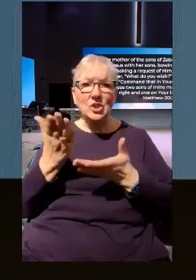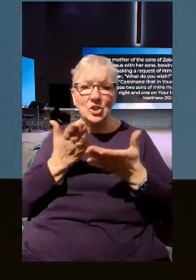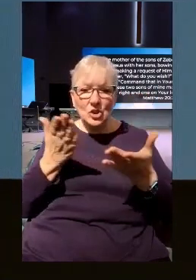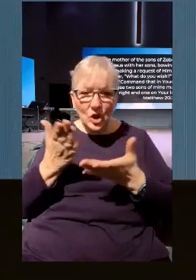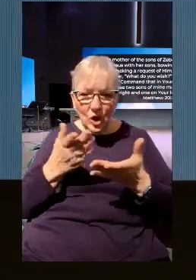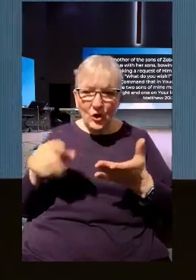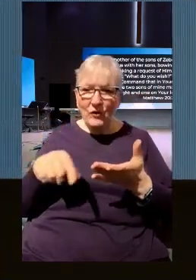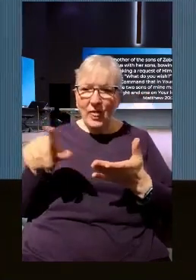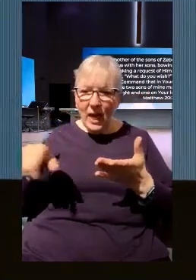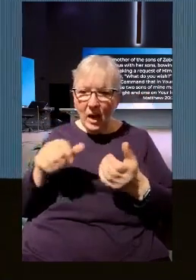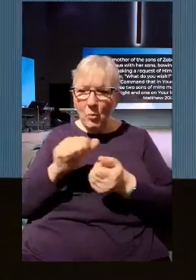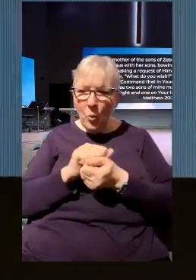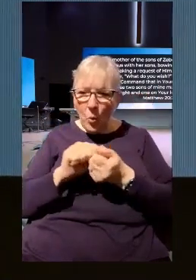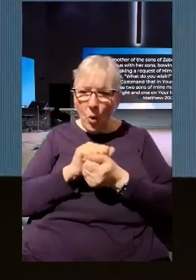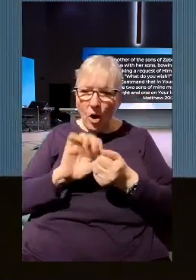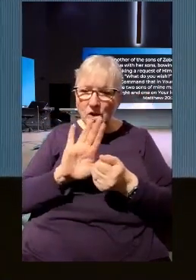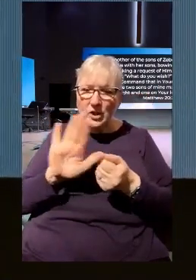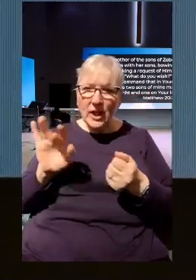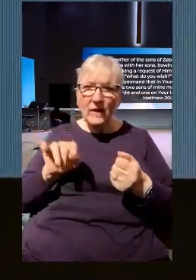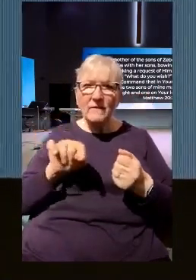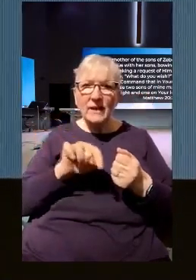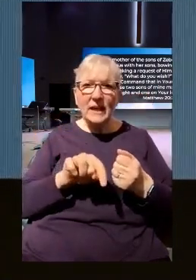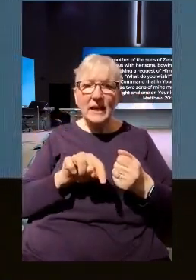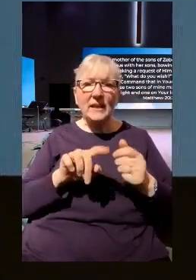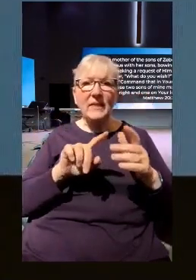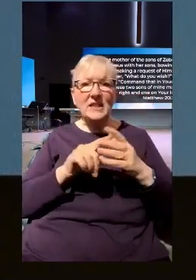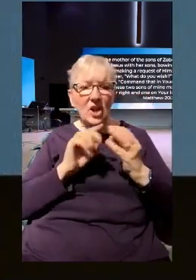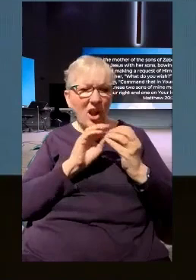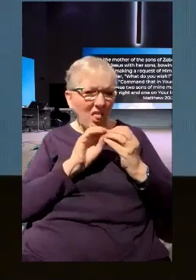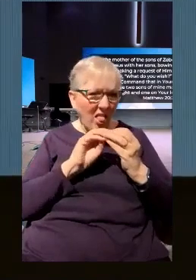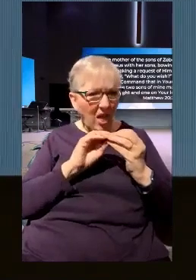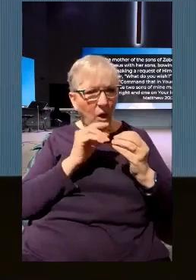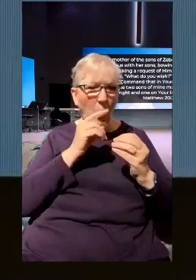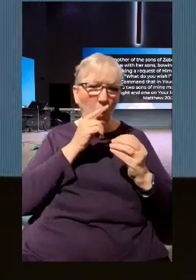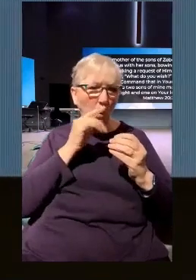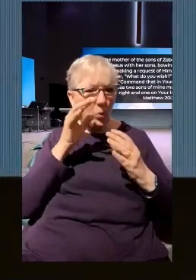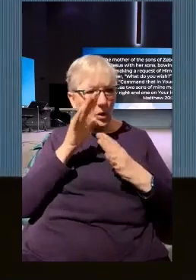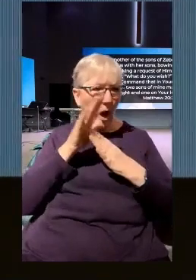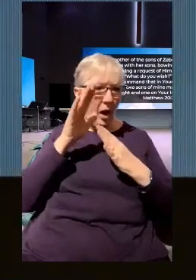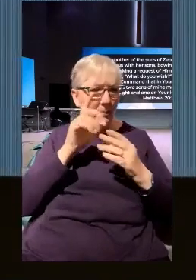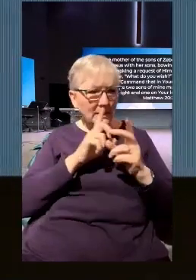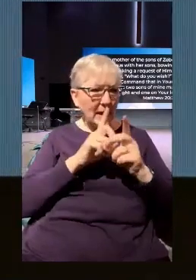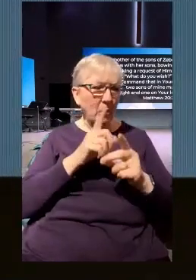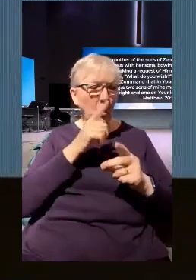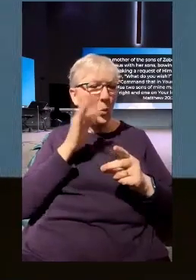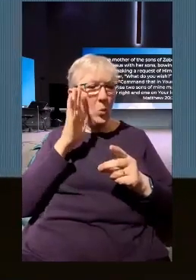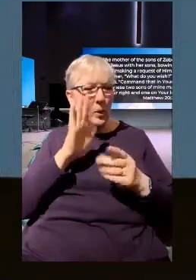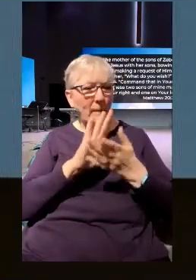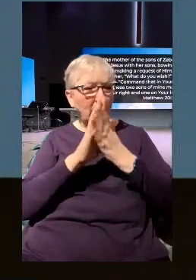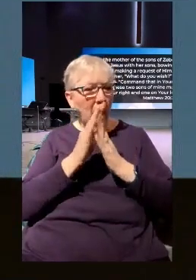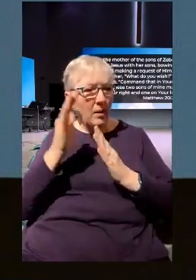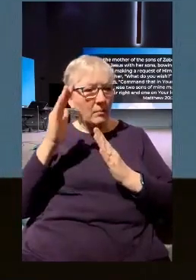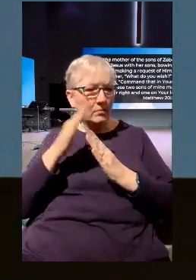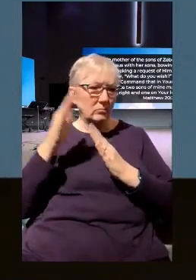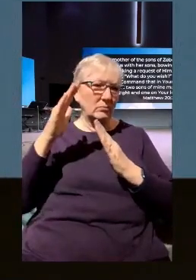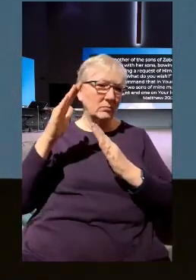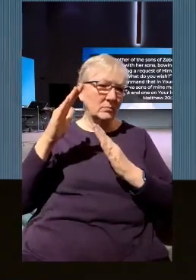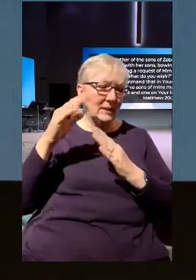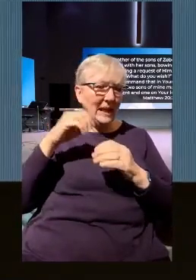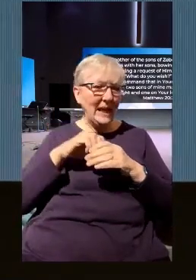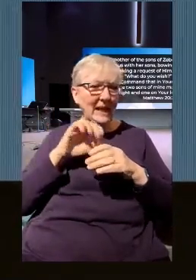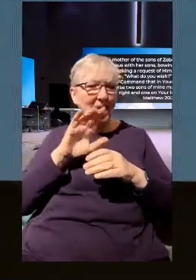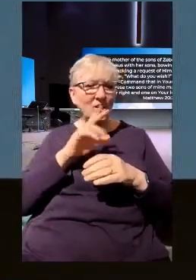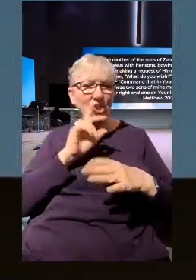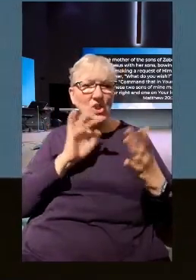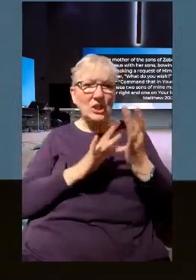got arrested, they still start quibbling again over who is the greatest and who is going to be the greatest in his kingdom. So this issue is very top of